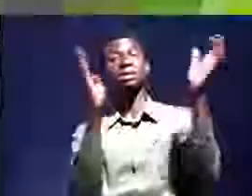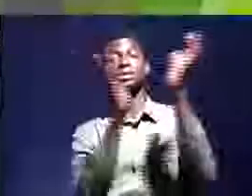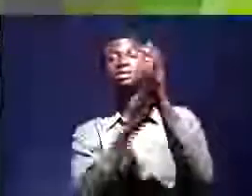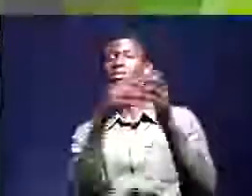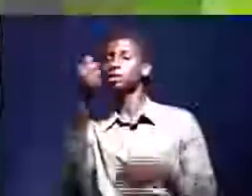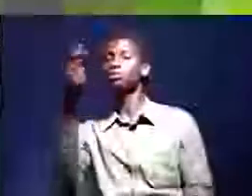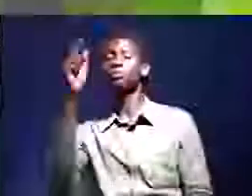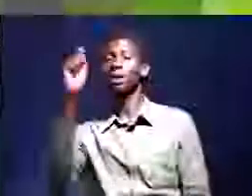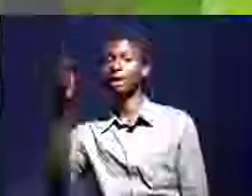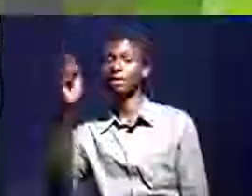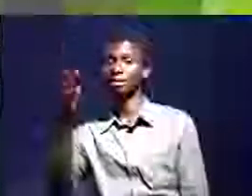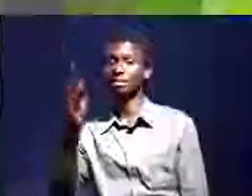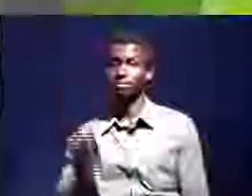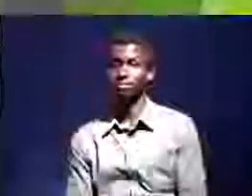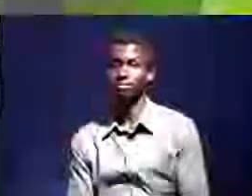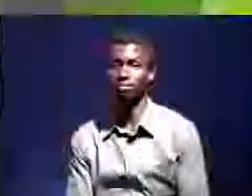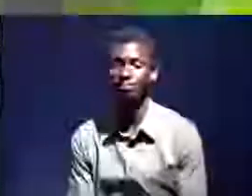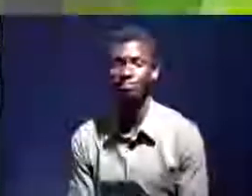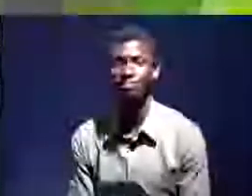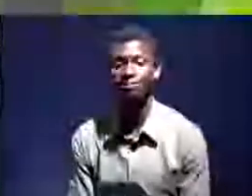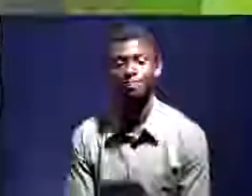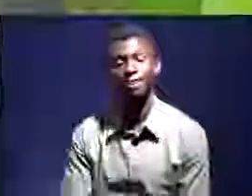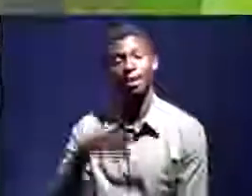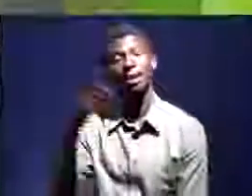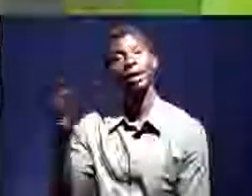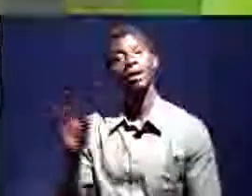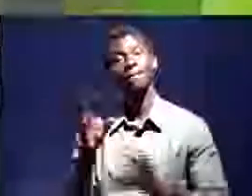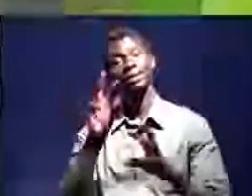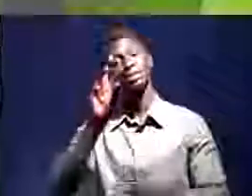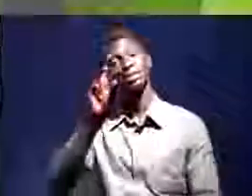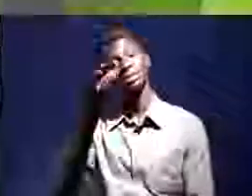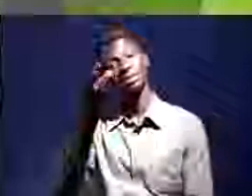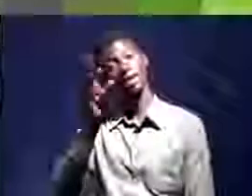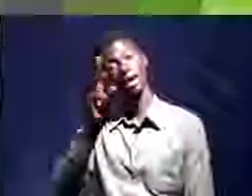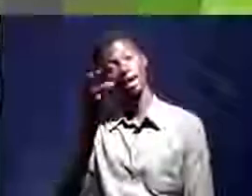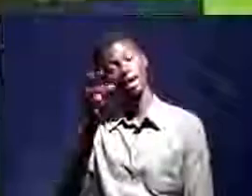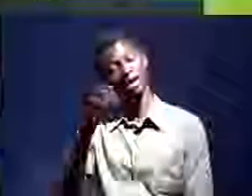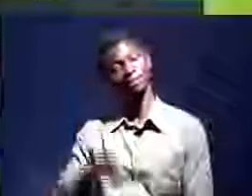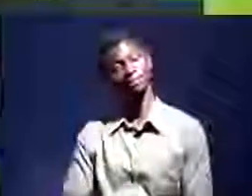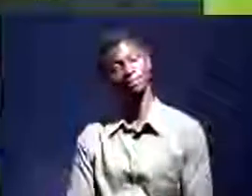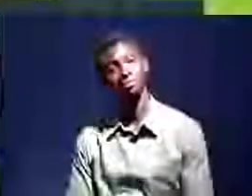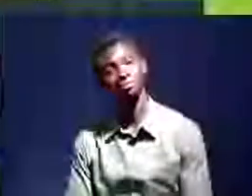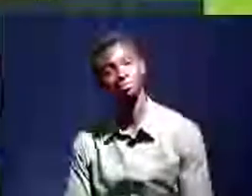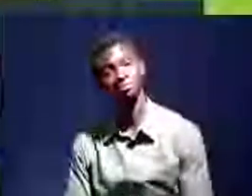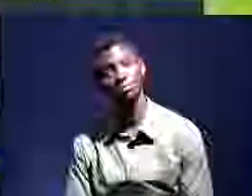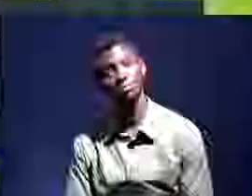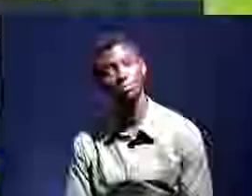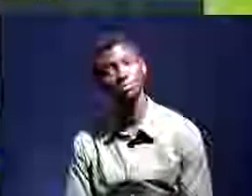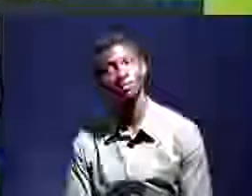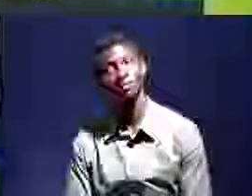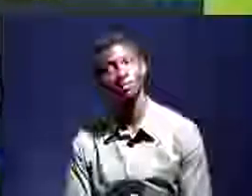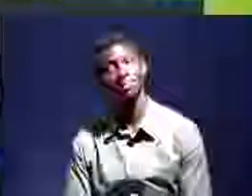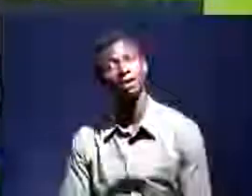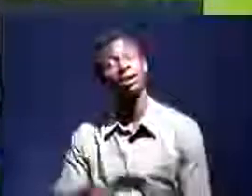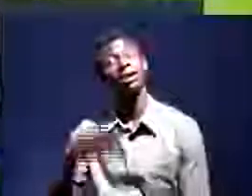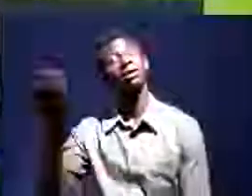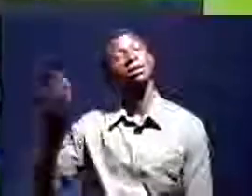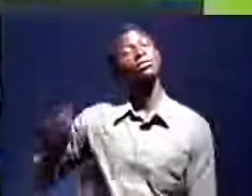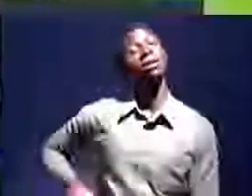That's up in Shinyanga. And it is 120 visitors we have.